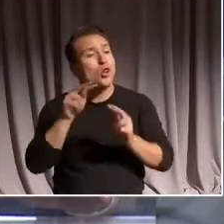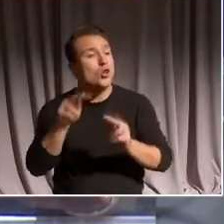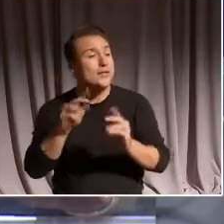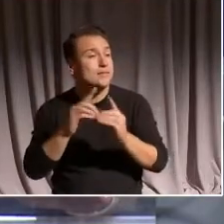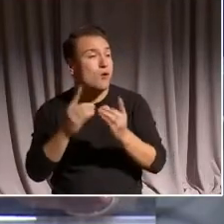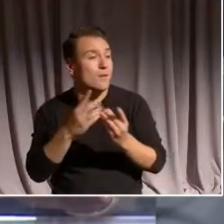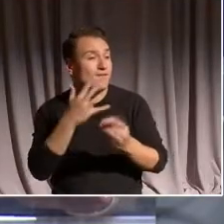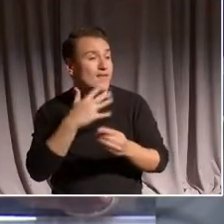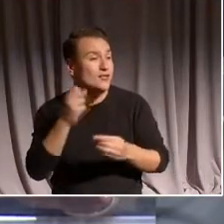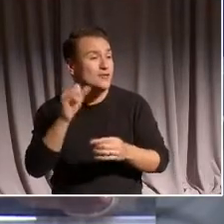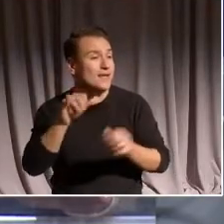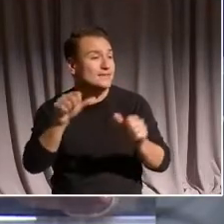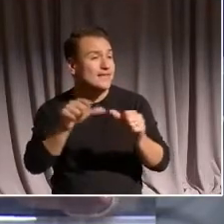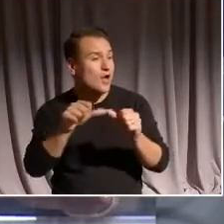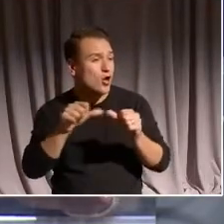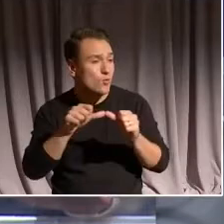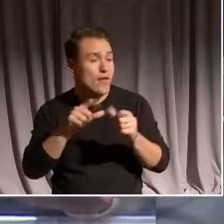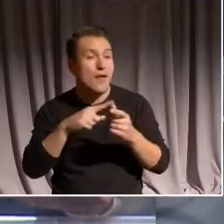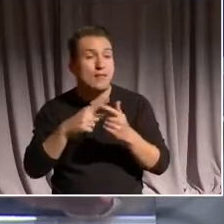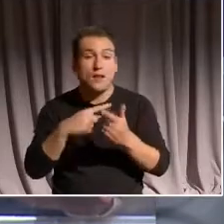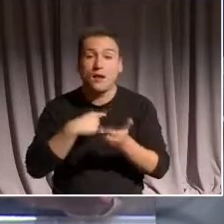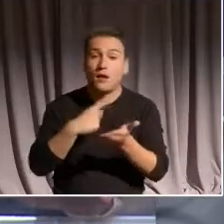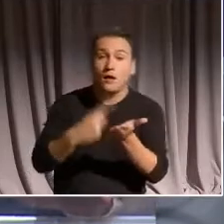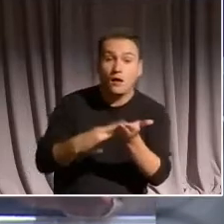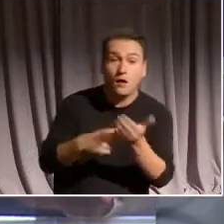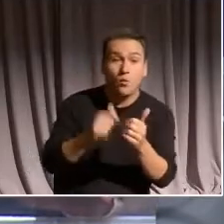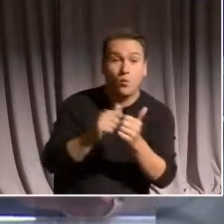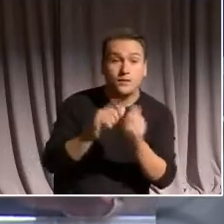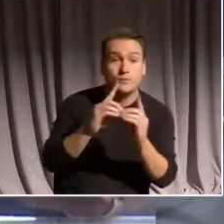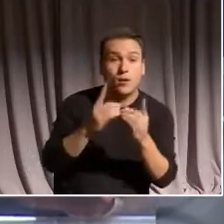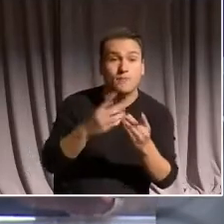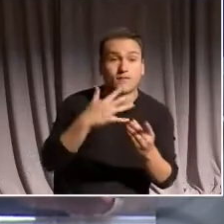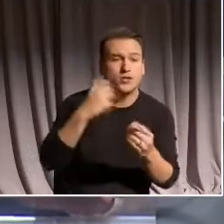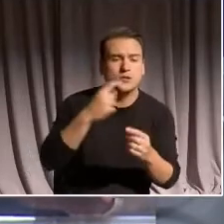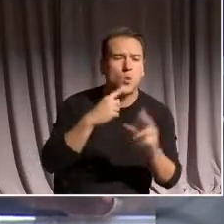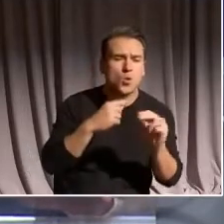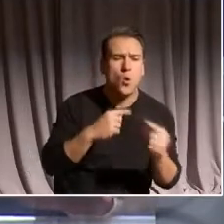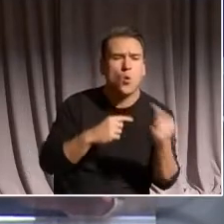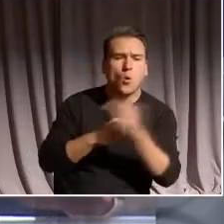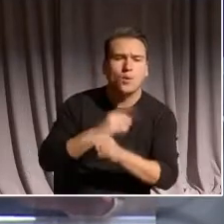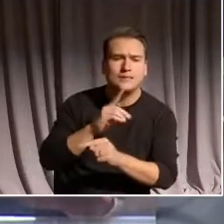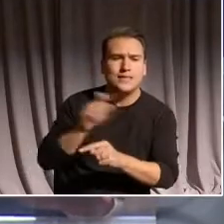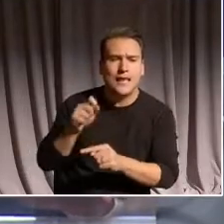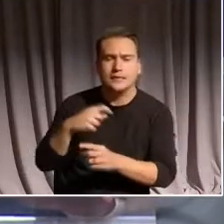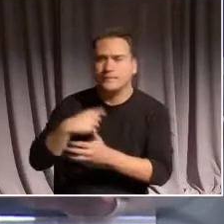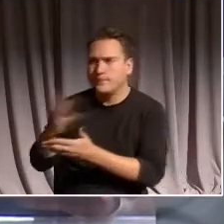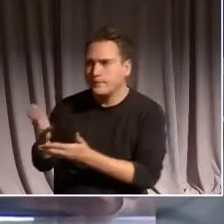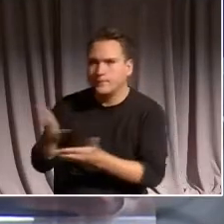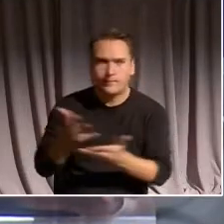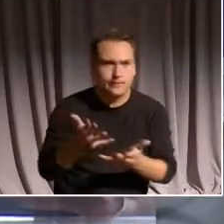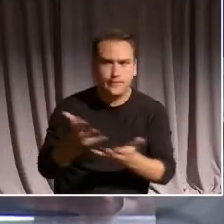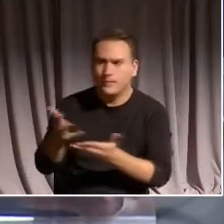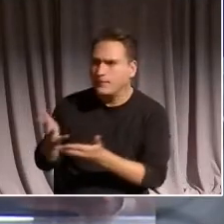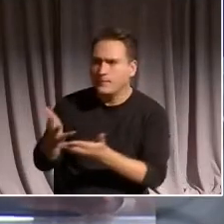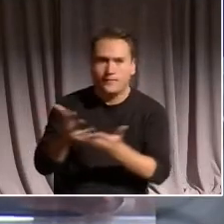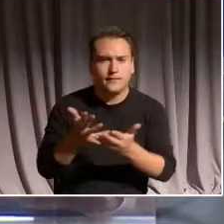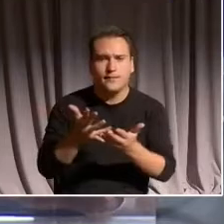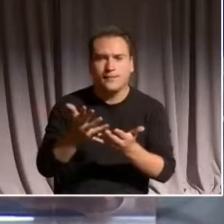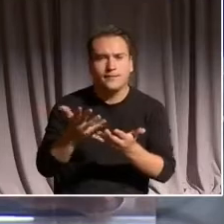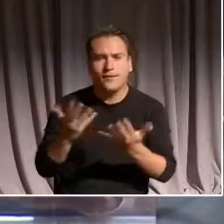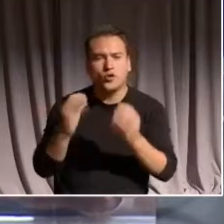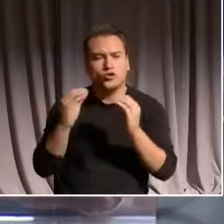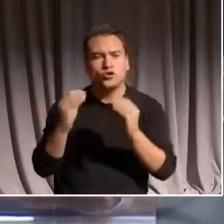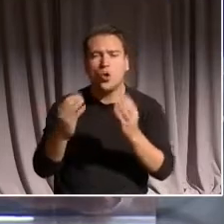Aging, because that's their area. And when I talk to the Department of Aging, they say, oh, no, you're served by DDS. And really, there is no